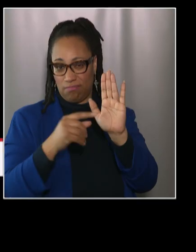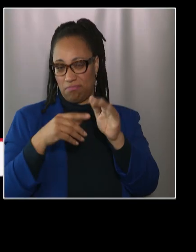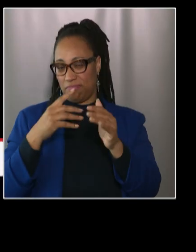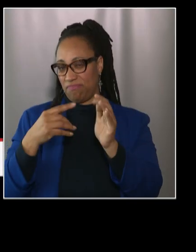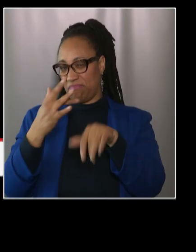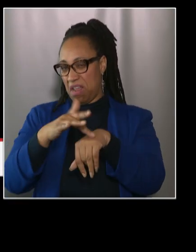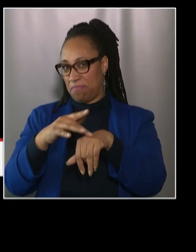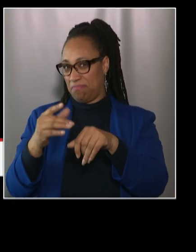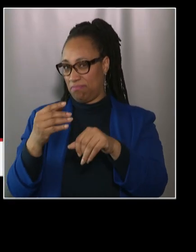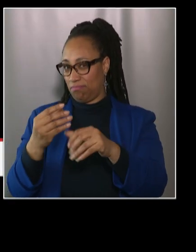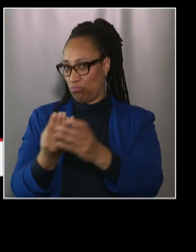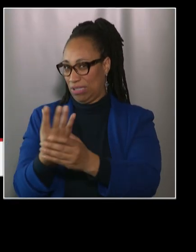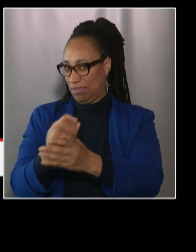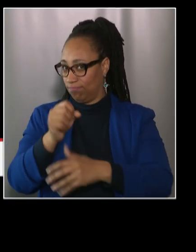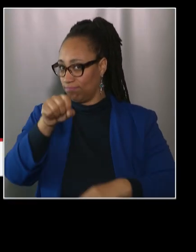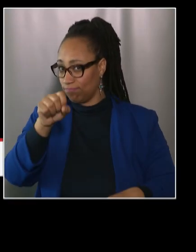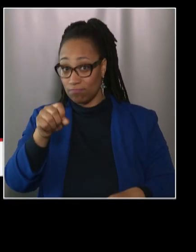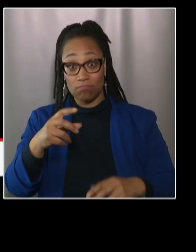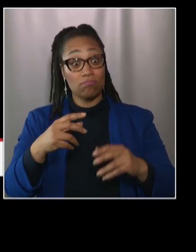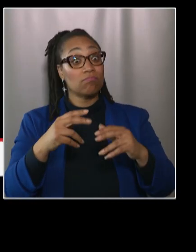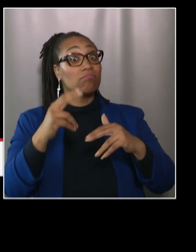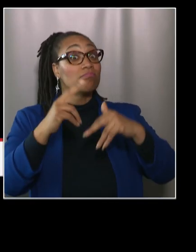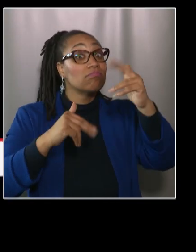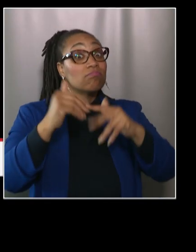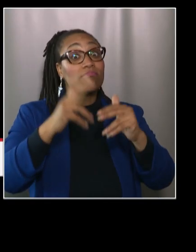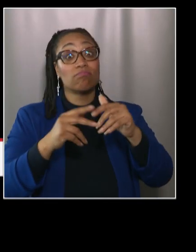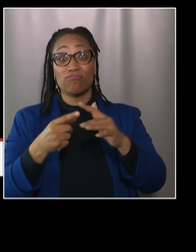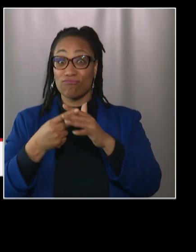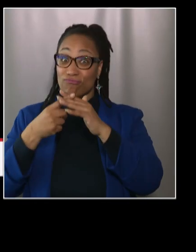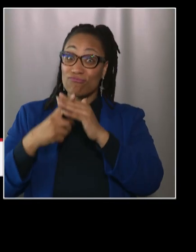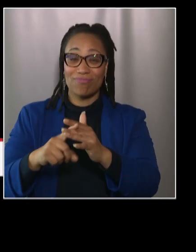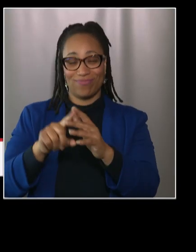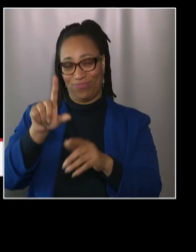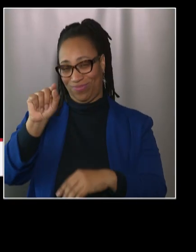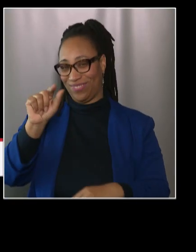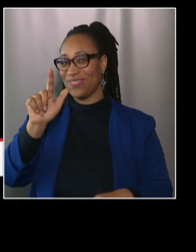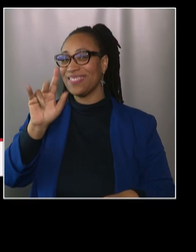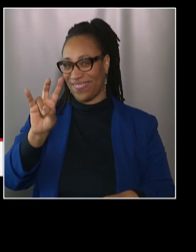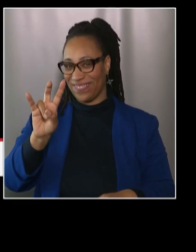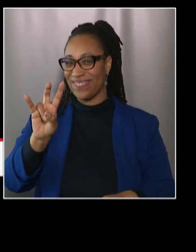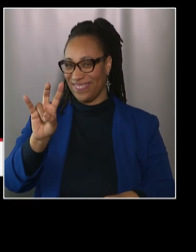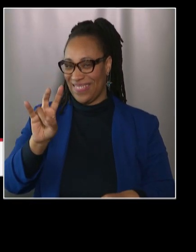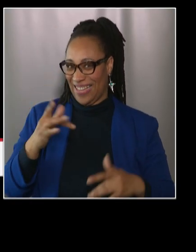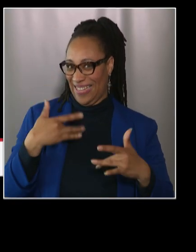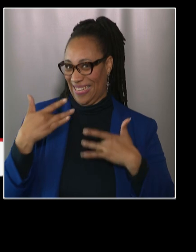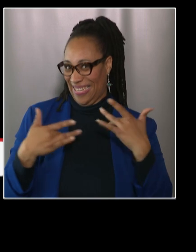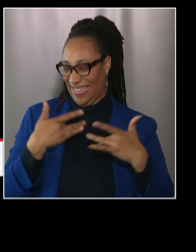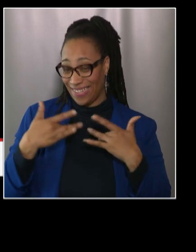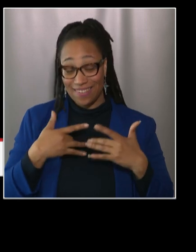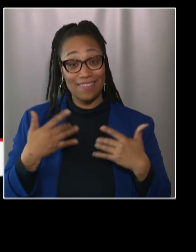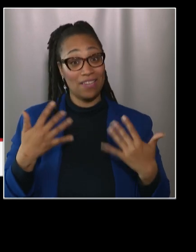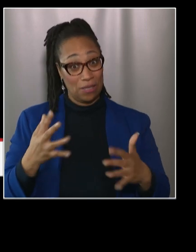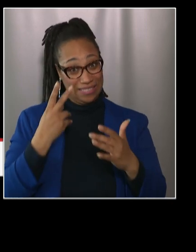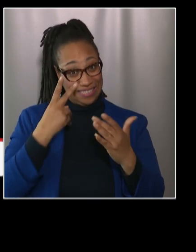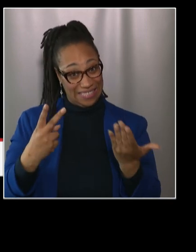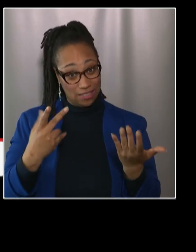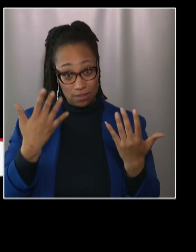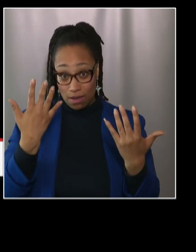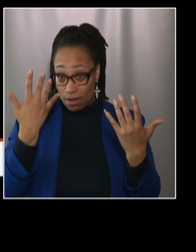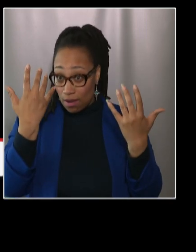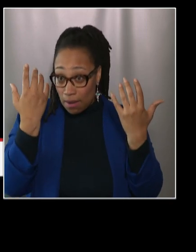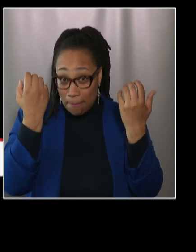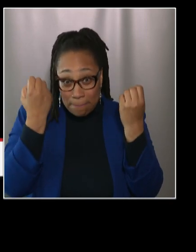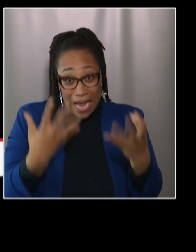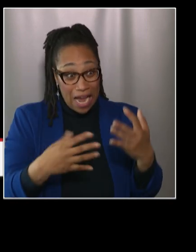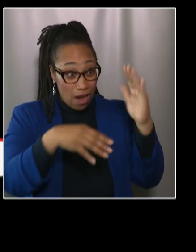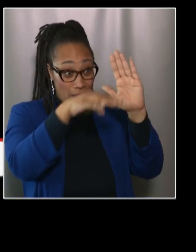So as you can see, the agency is moving forward. We have caught our footing under Mayor Bowser, and we continue to grow. Again, I want to thank many